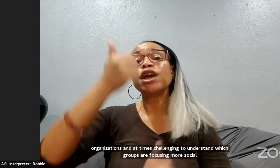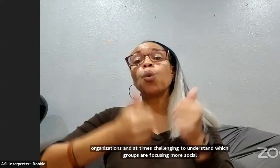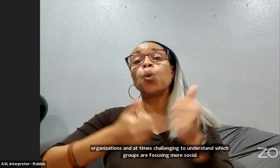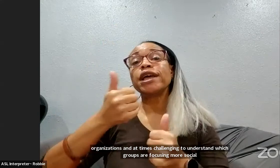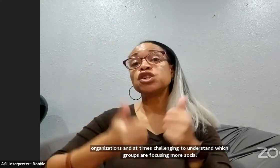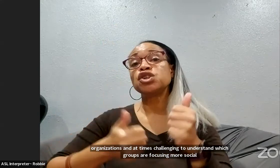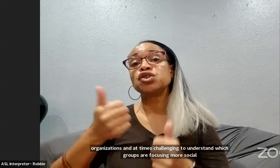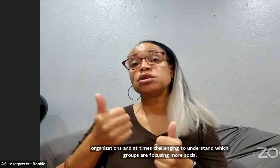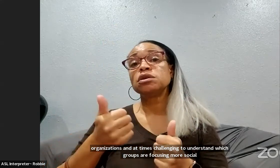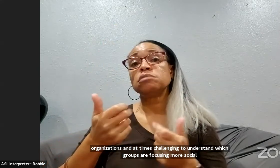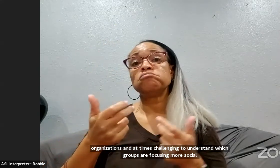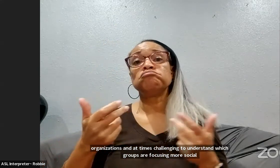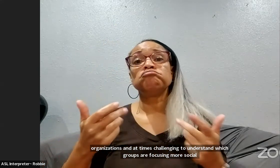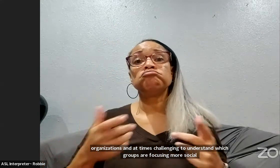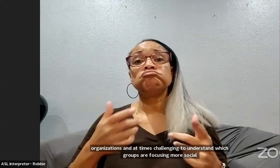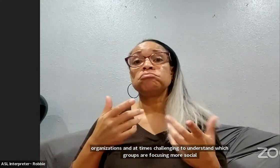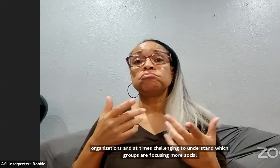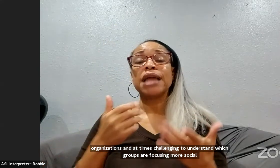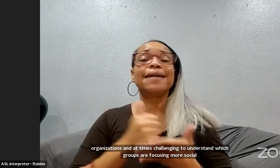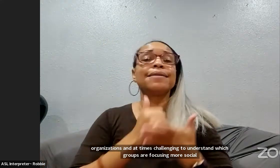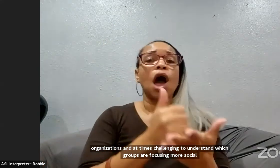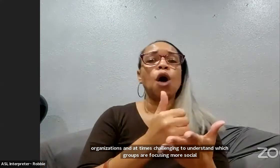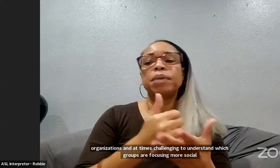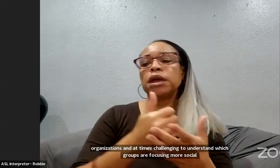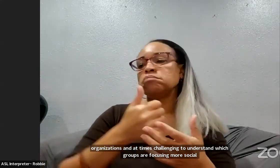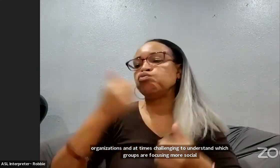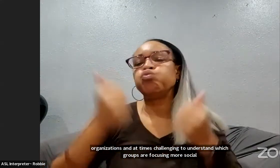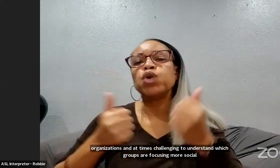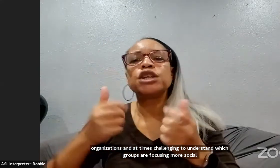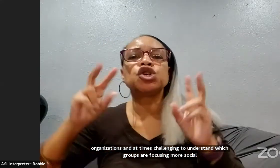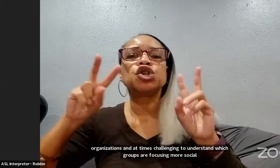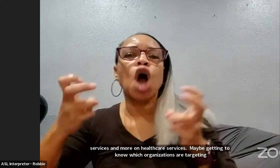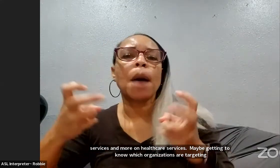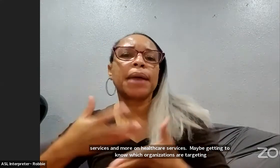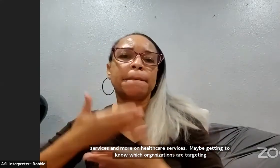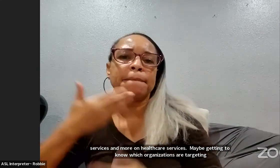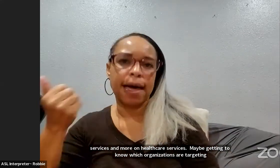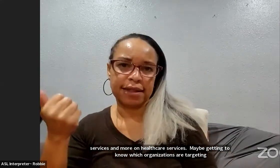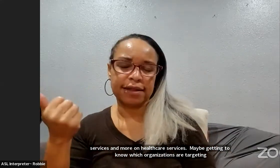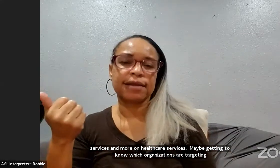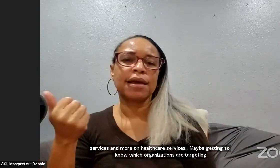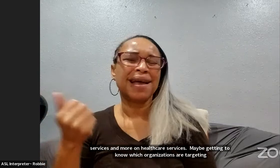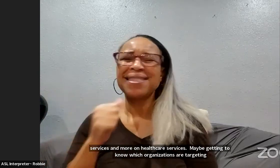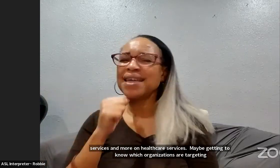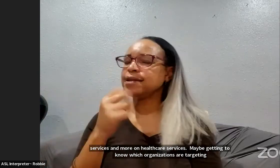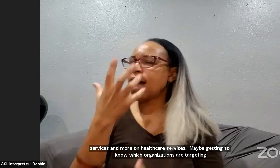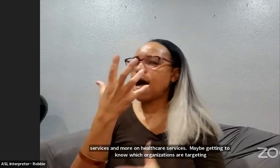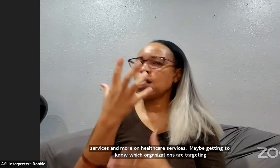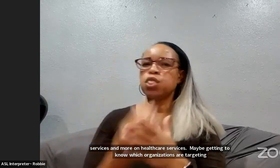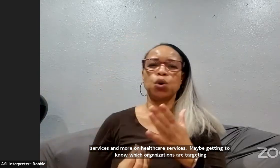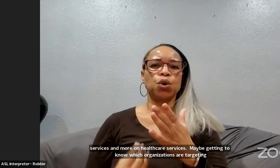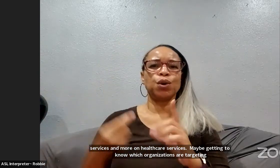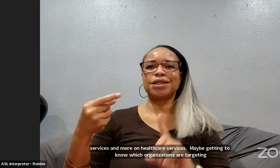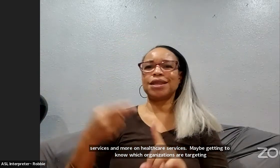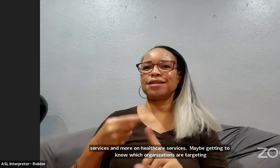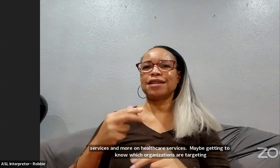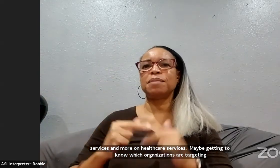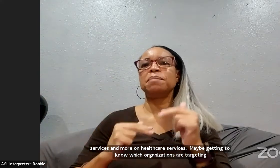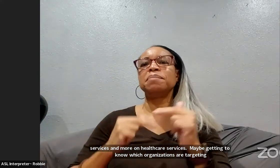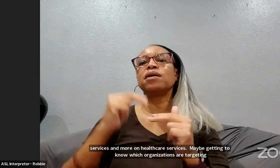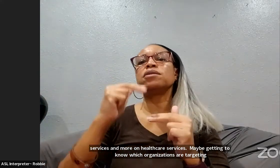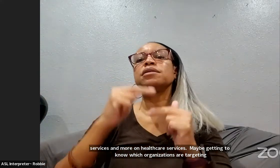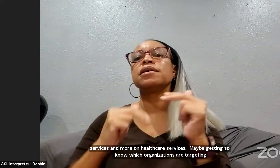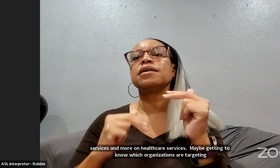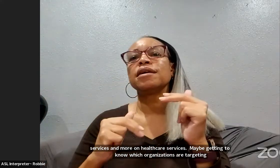are targeting which topics best. Let's not lose all this infrastructure that has been built, and let's apply it to other